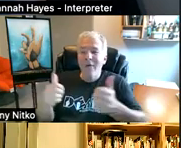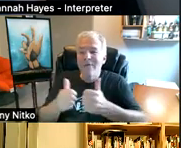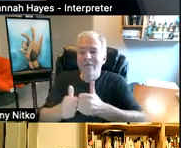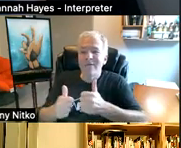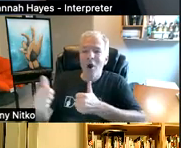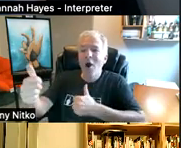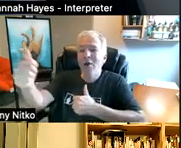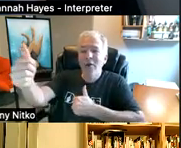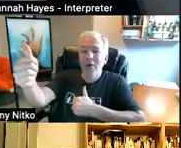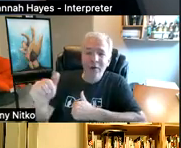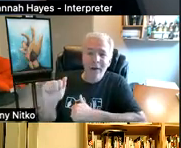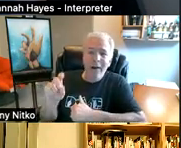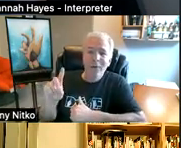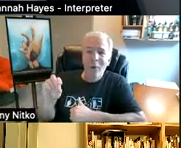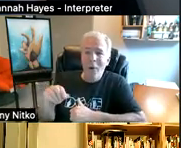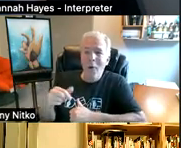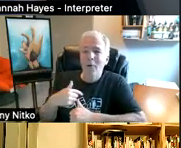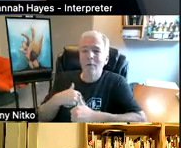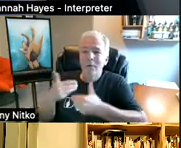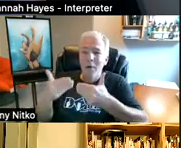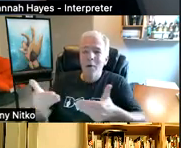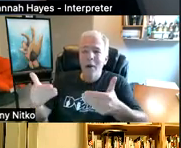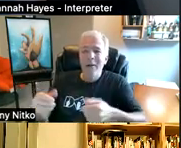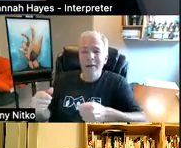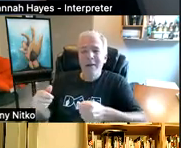think that's all. And without further ado,